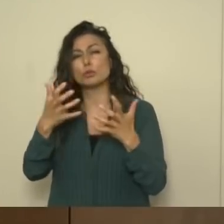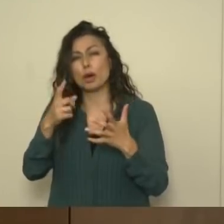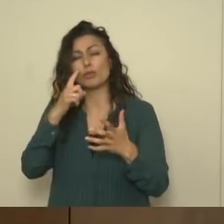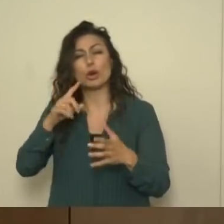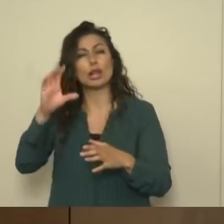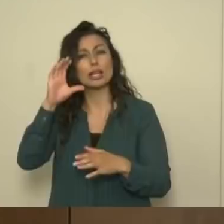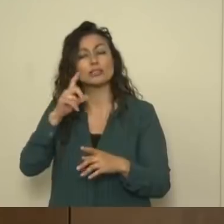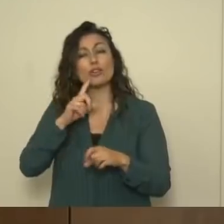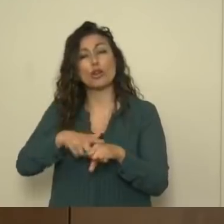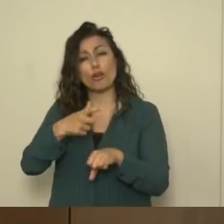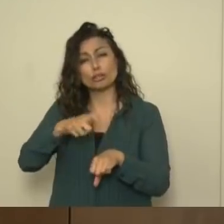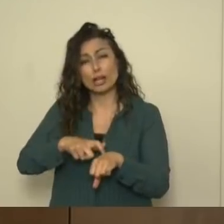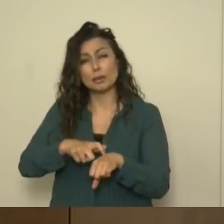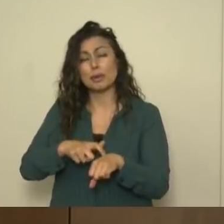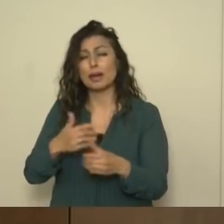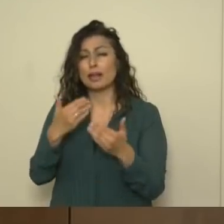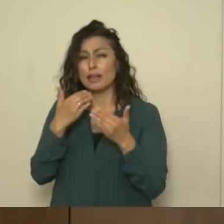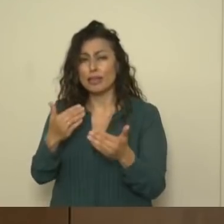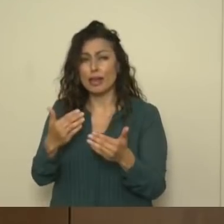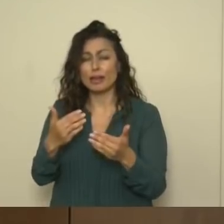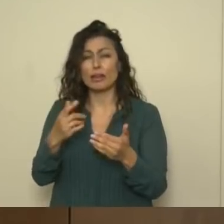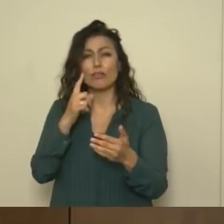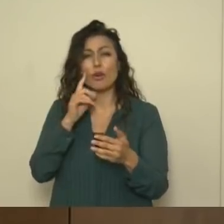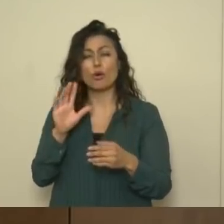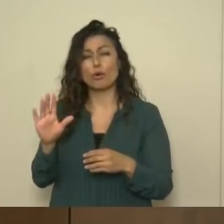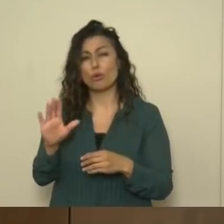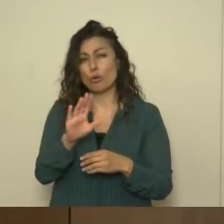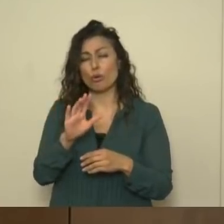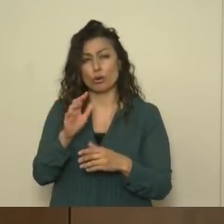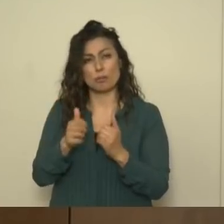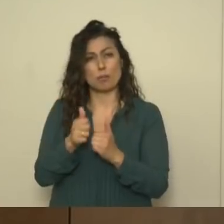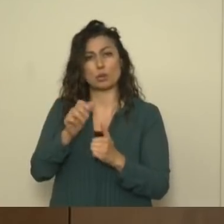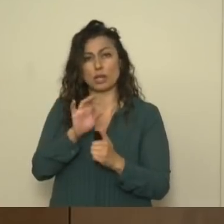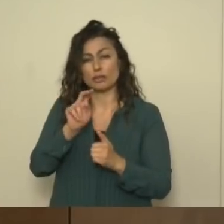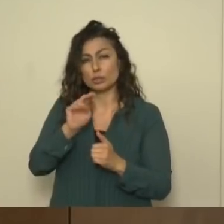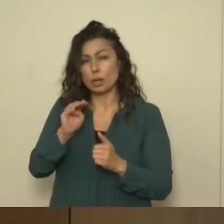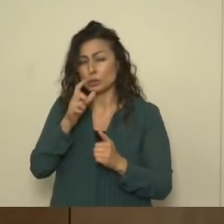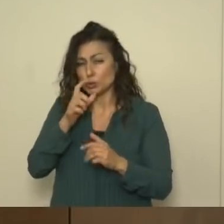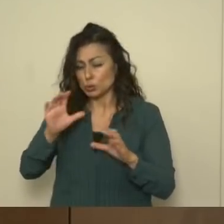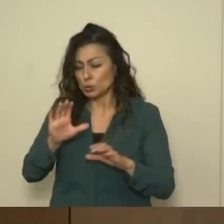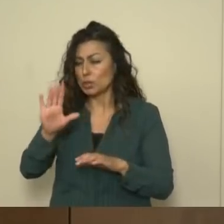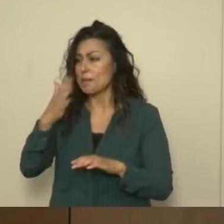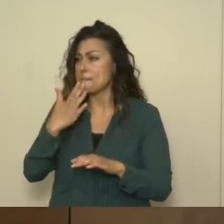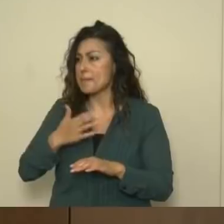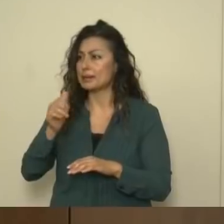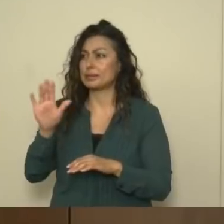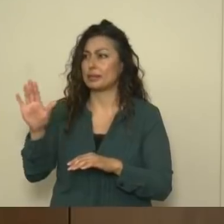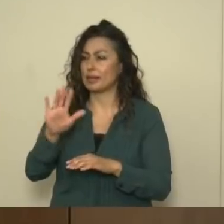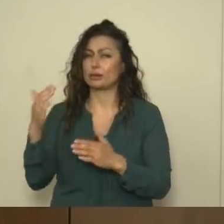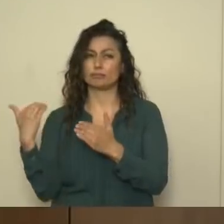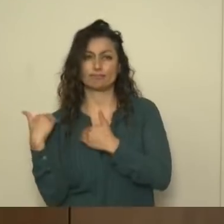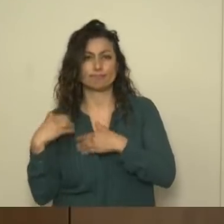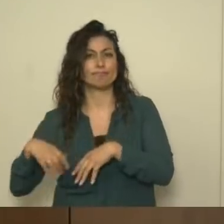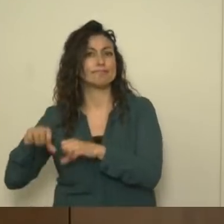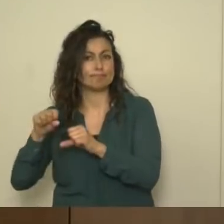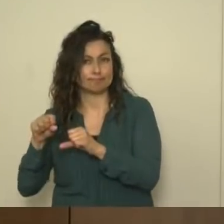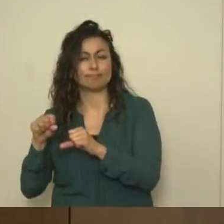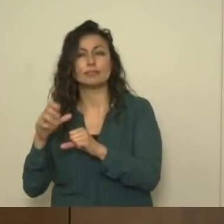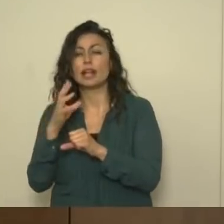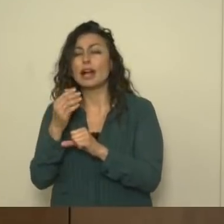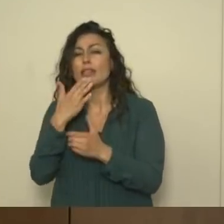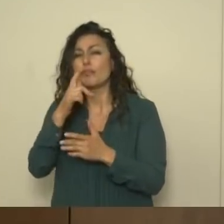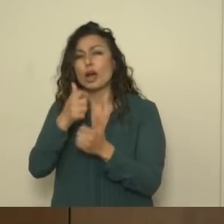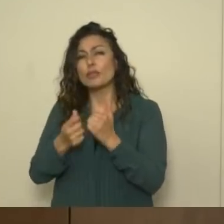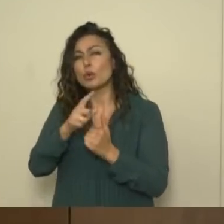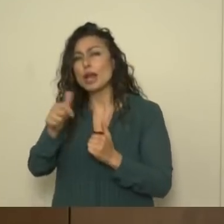in for so long. Thank you very much for the majority of New Mexicans who are doing your part. And thank you to everybody else